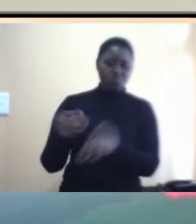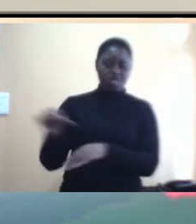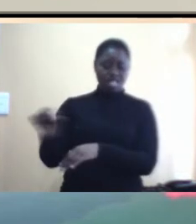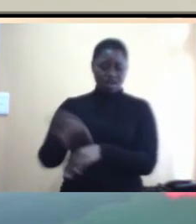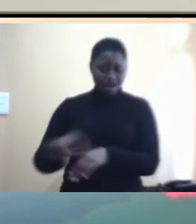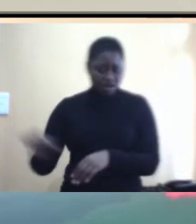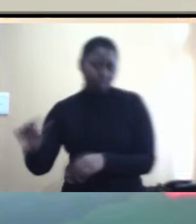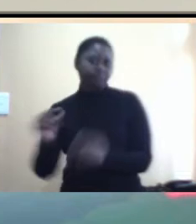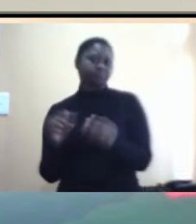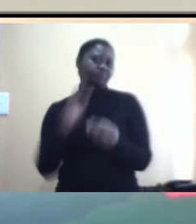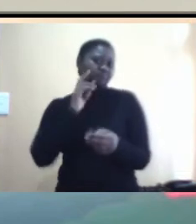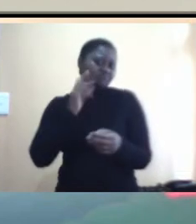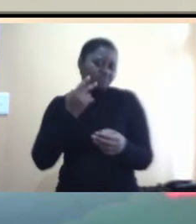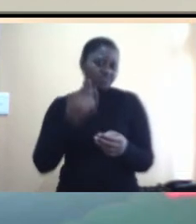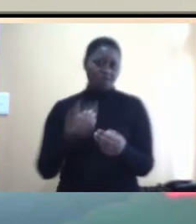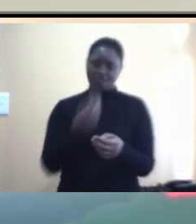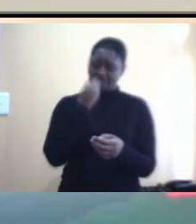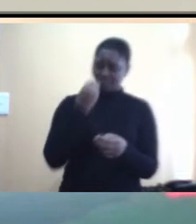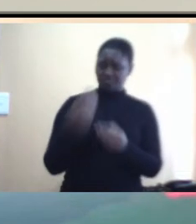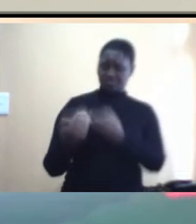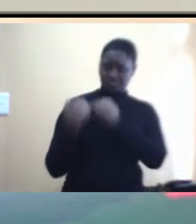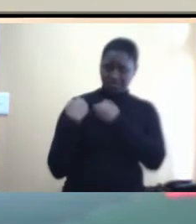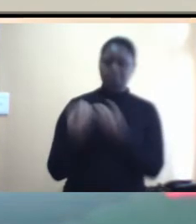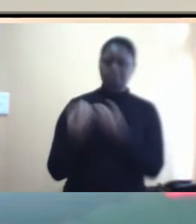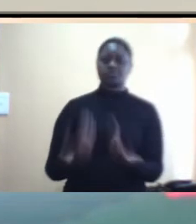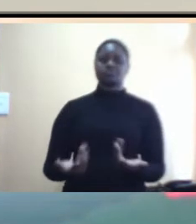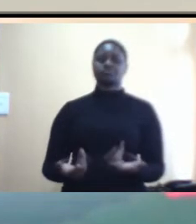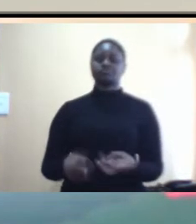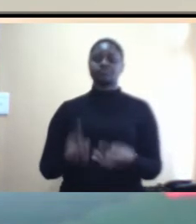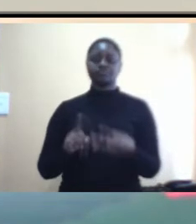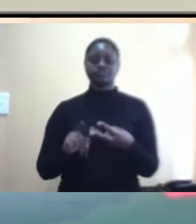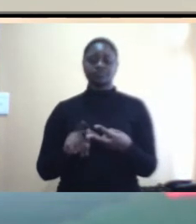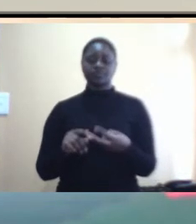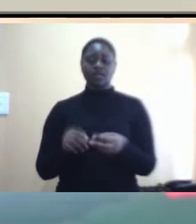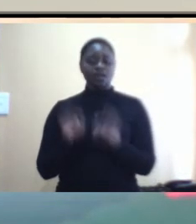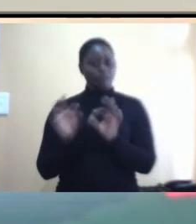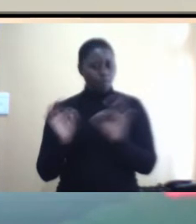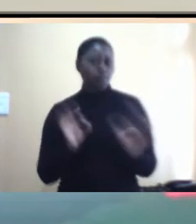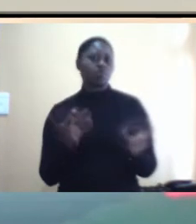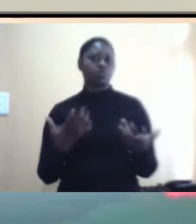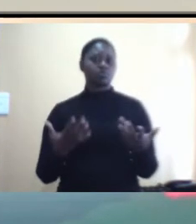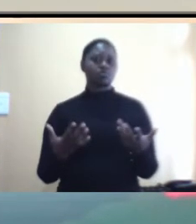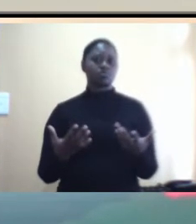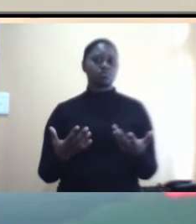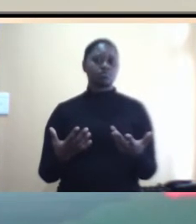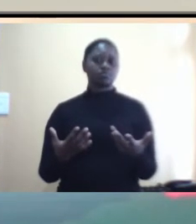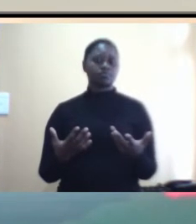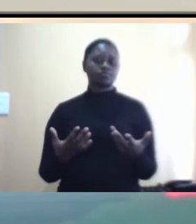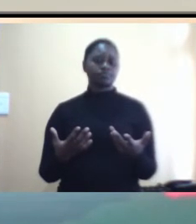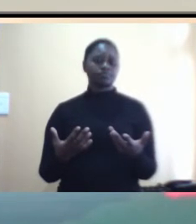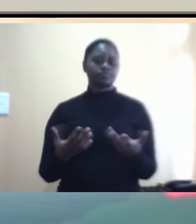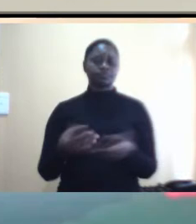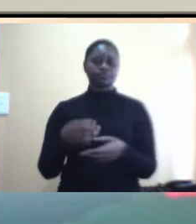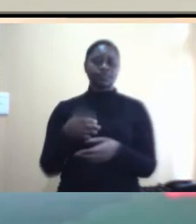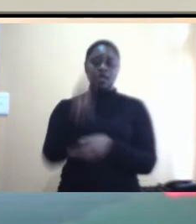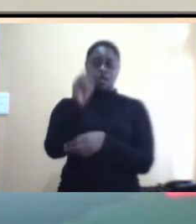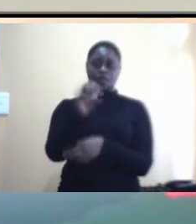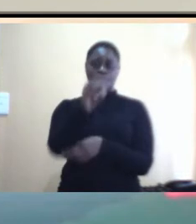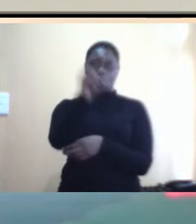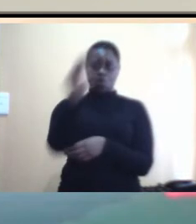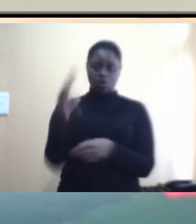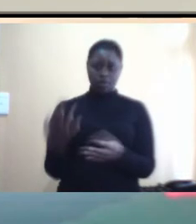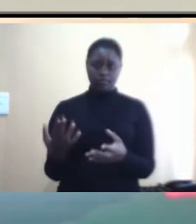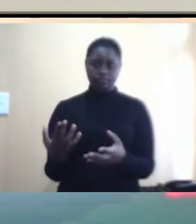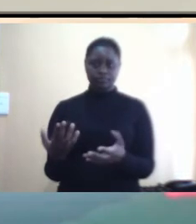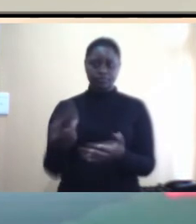long-term solution to food security, respectively. Appropriate memorandum of understanding will